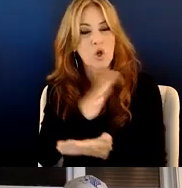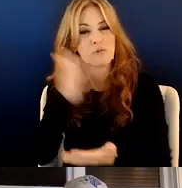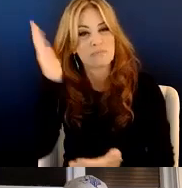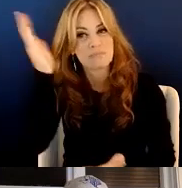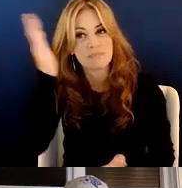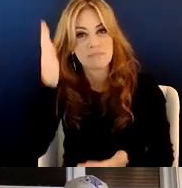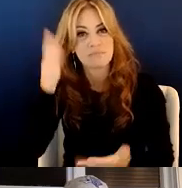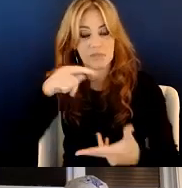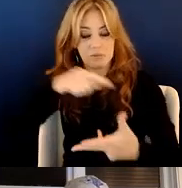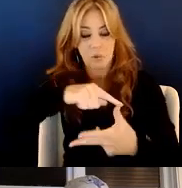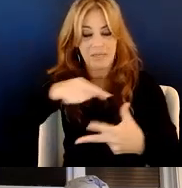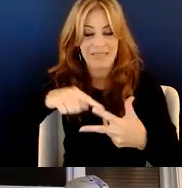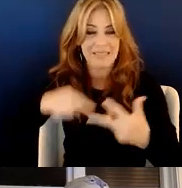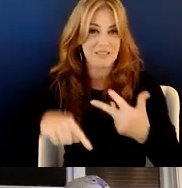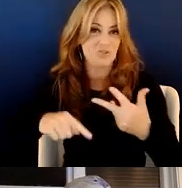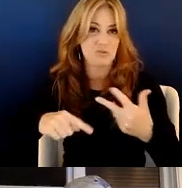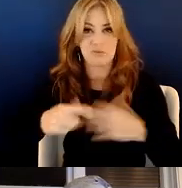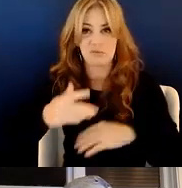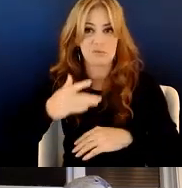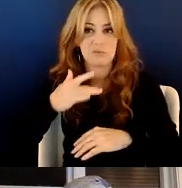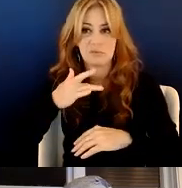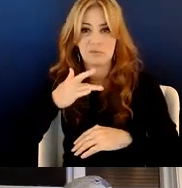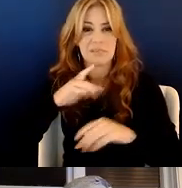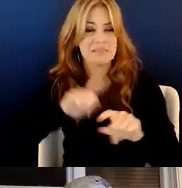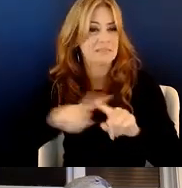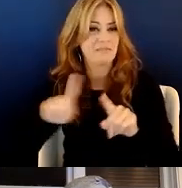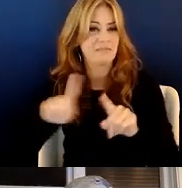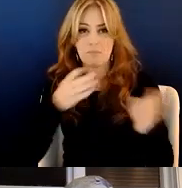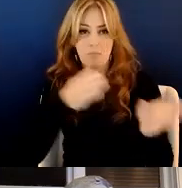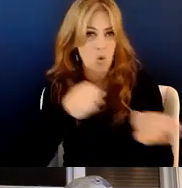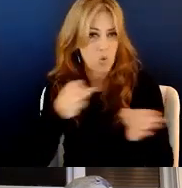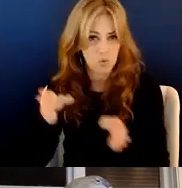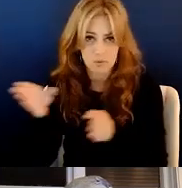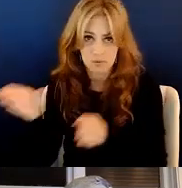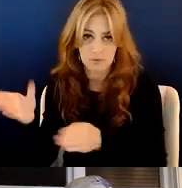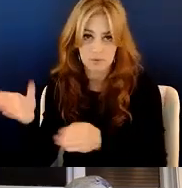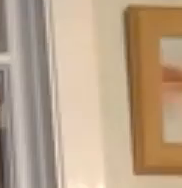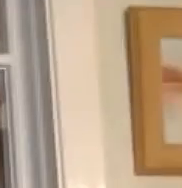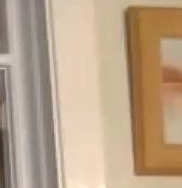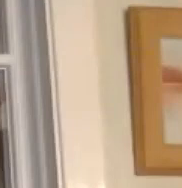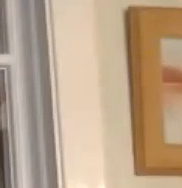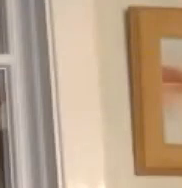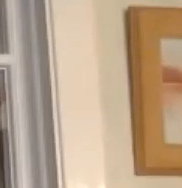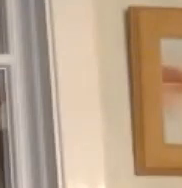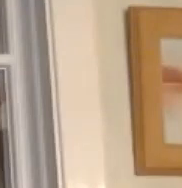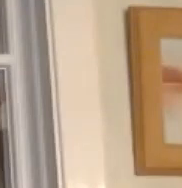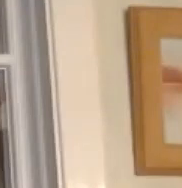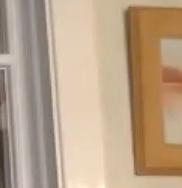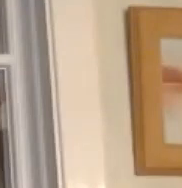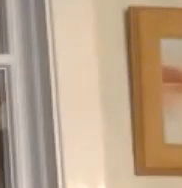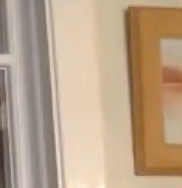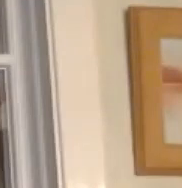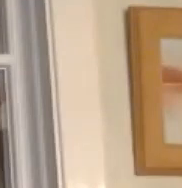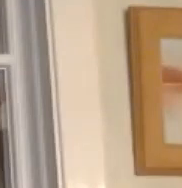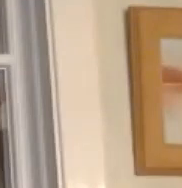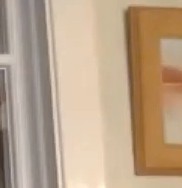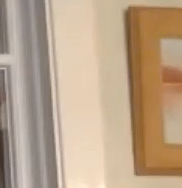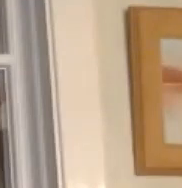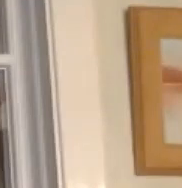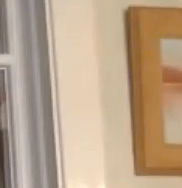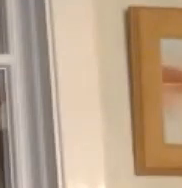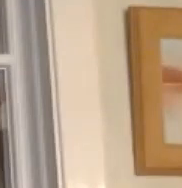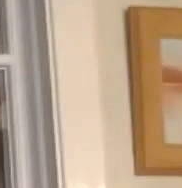of those are kind of about modalities of presentation. I suppose the really exciting part about this is you could switch